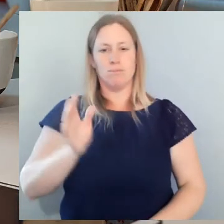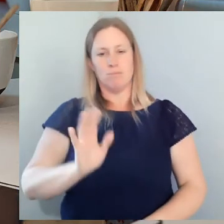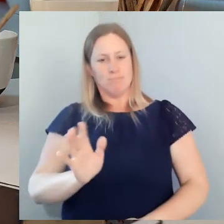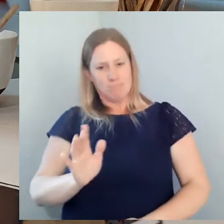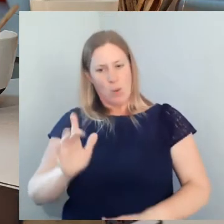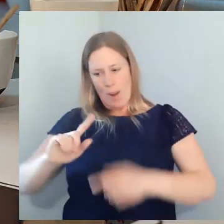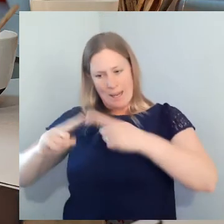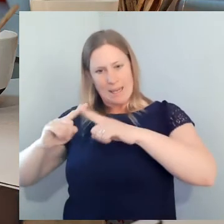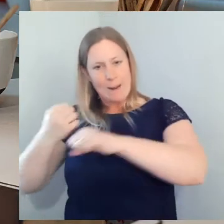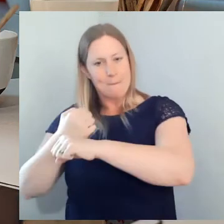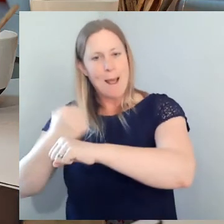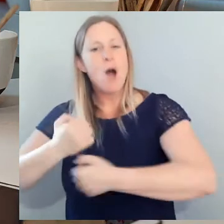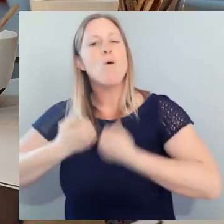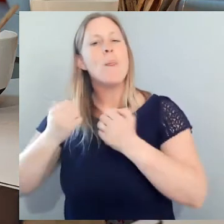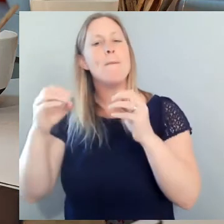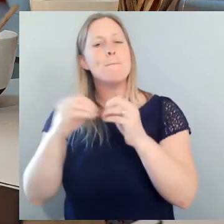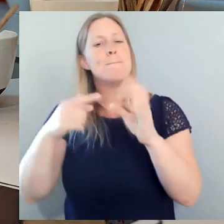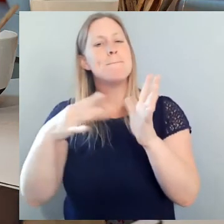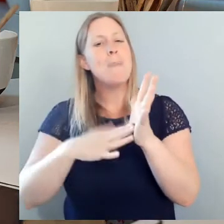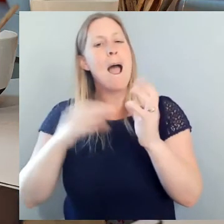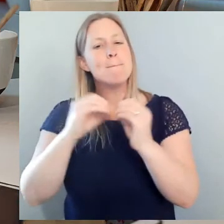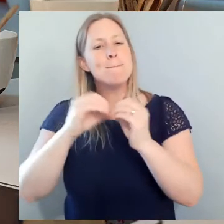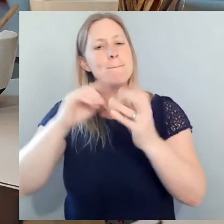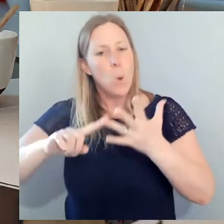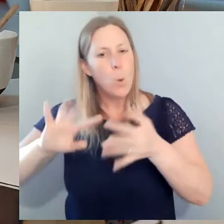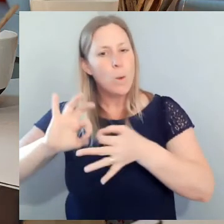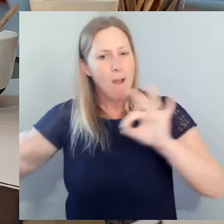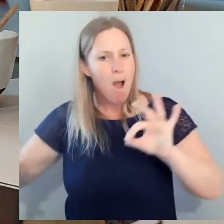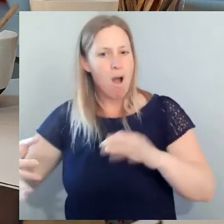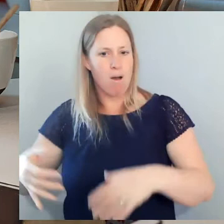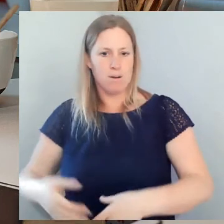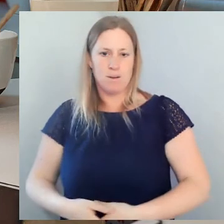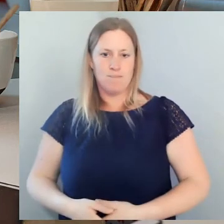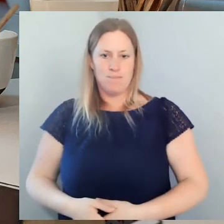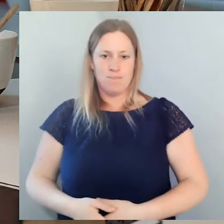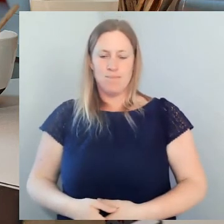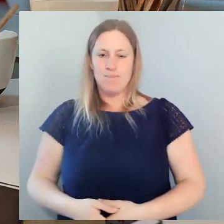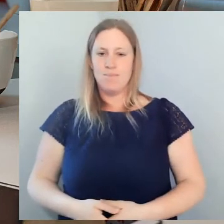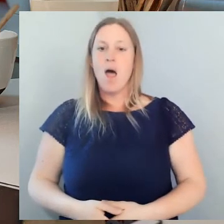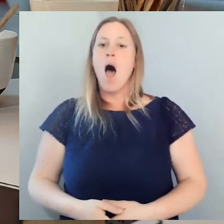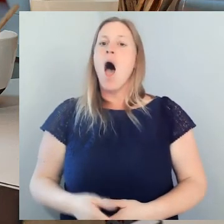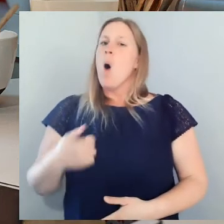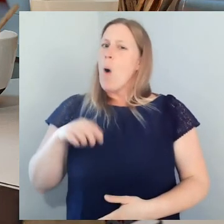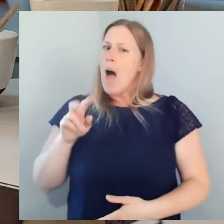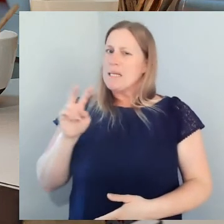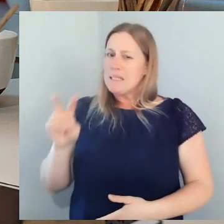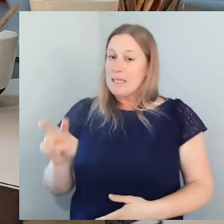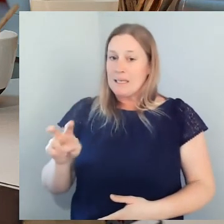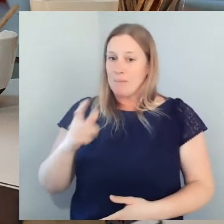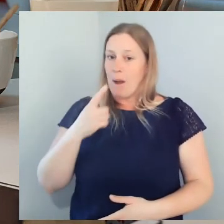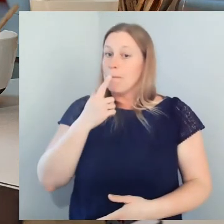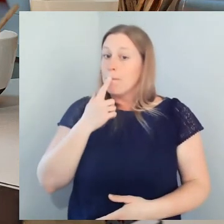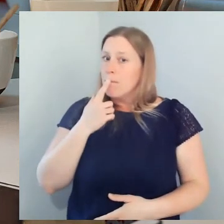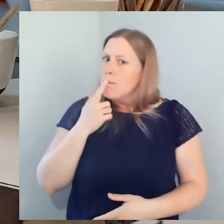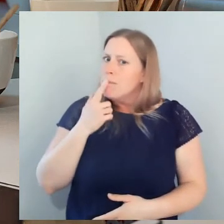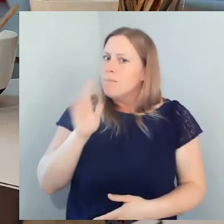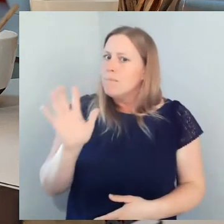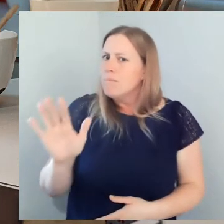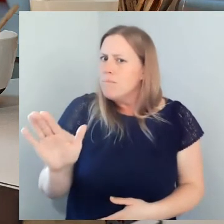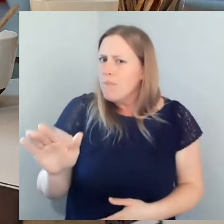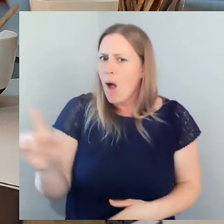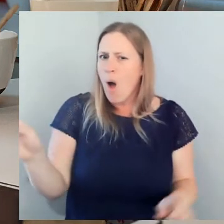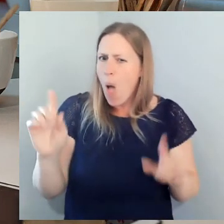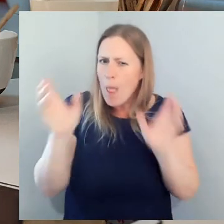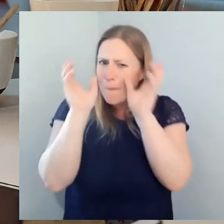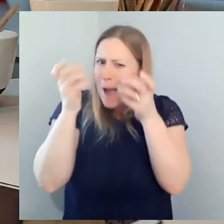expensive designer ones, so we're knitting our own, with bamboo yarn," Jessie said. Oh, yes, I see.